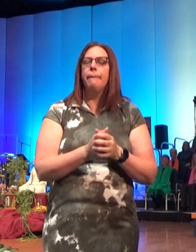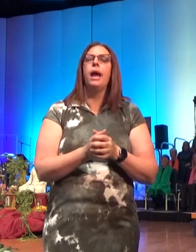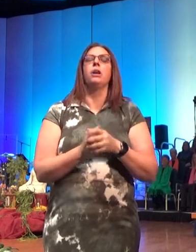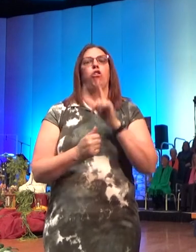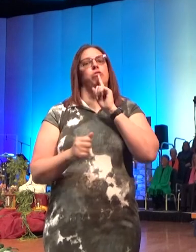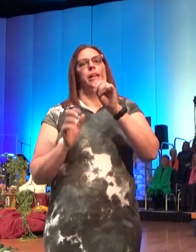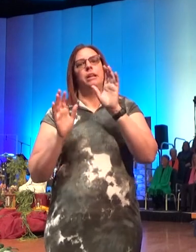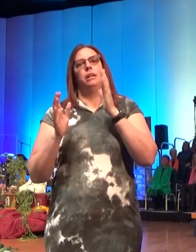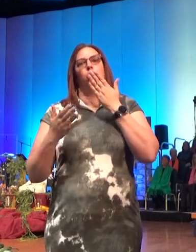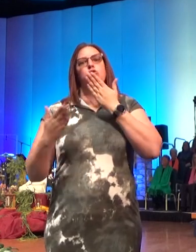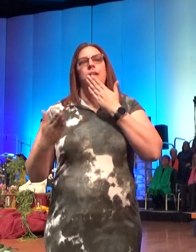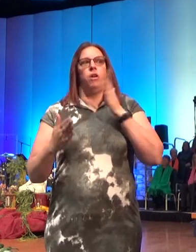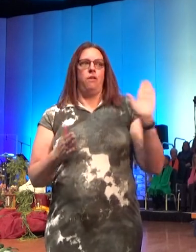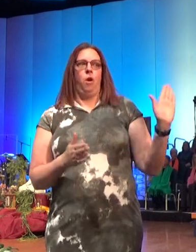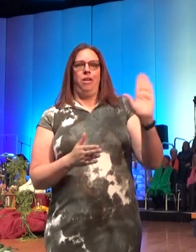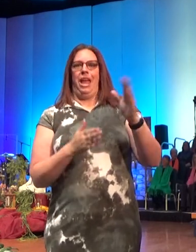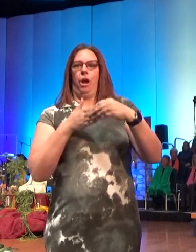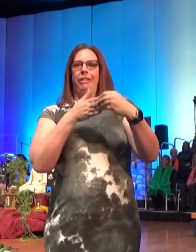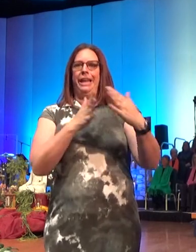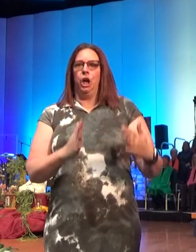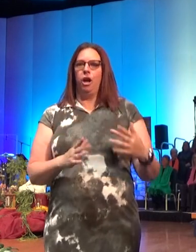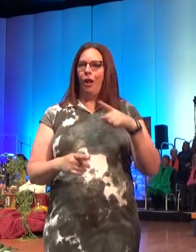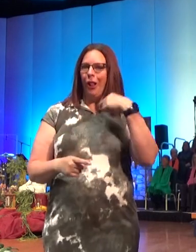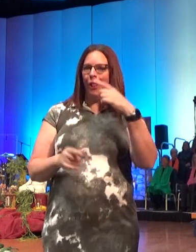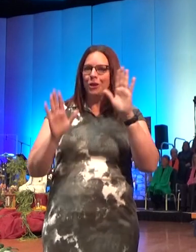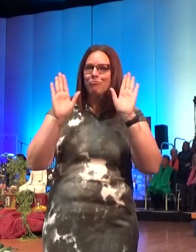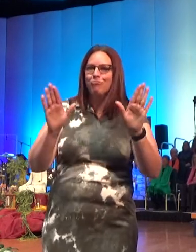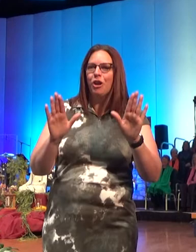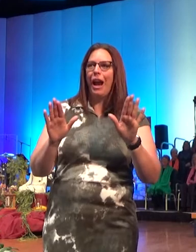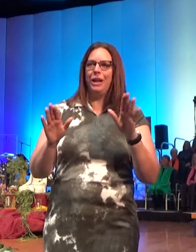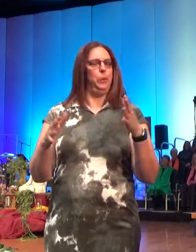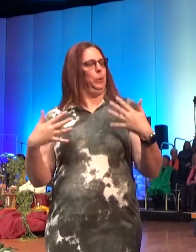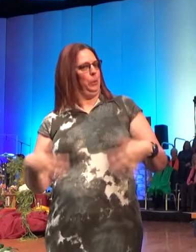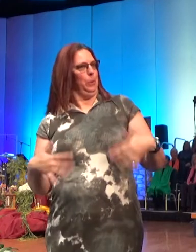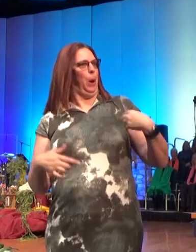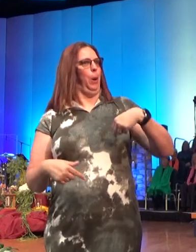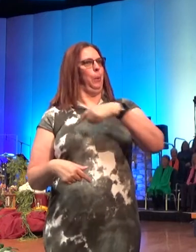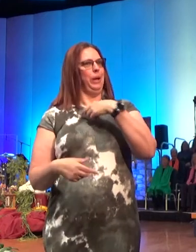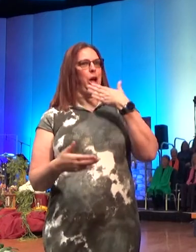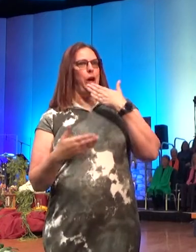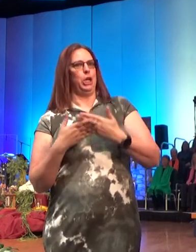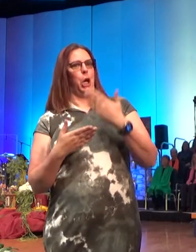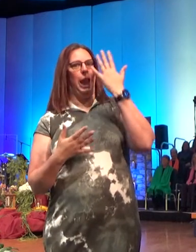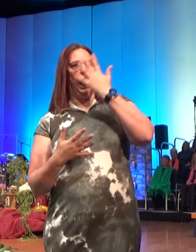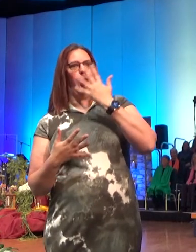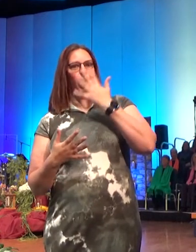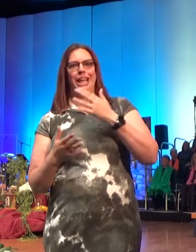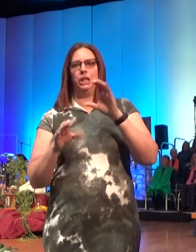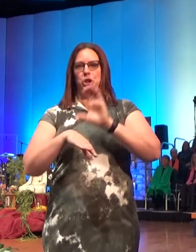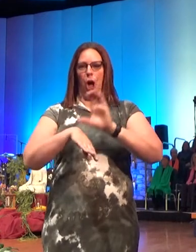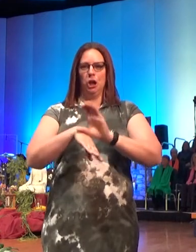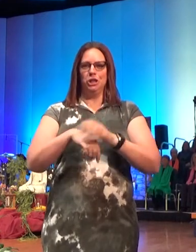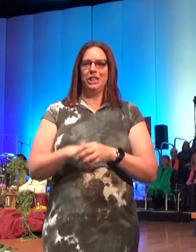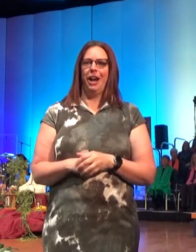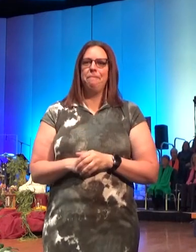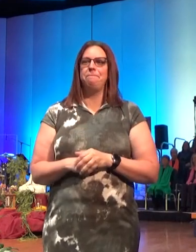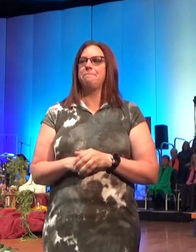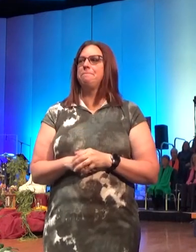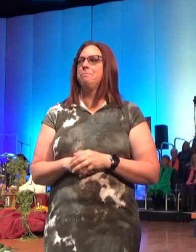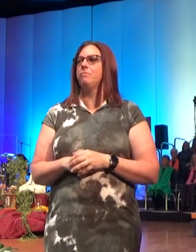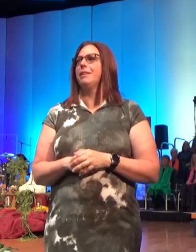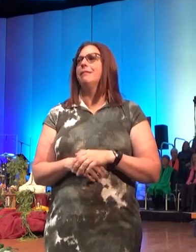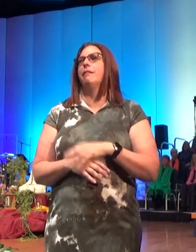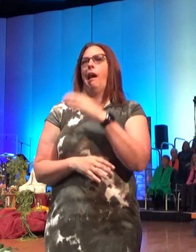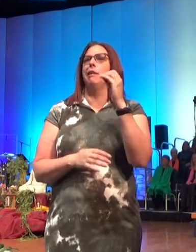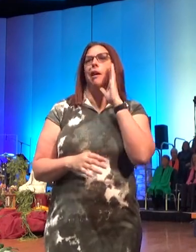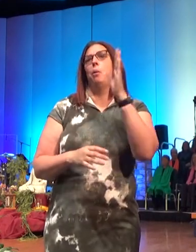And they look gorgeous today, don't they? We are a good-looking church. And there'll be a message in there somewhere, too. So